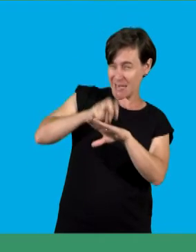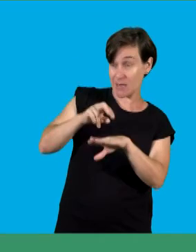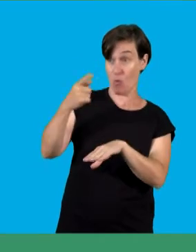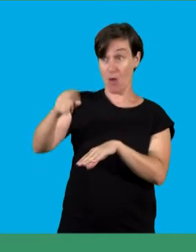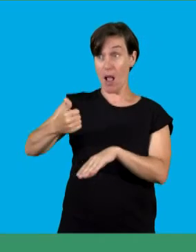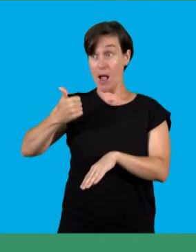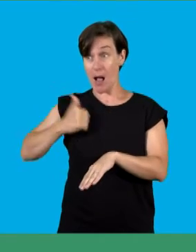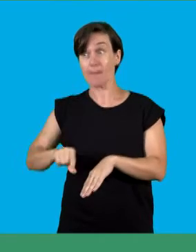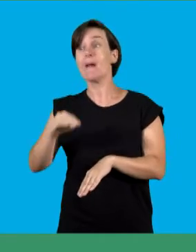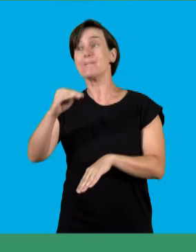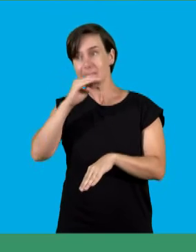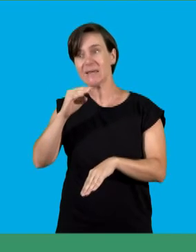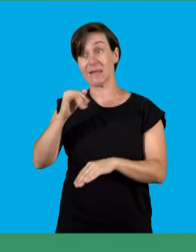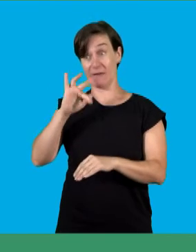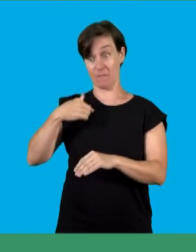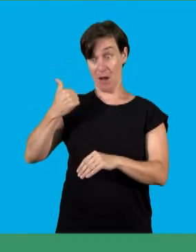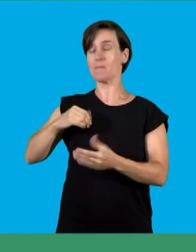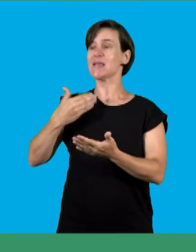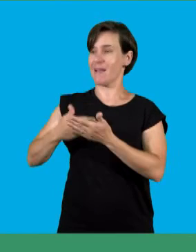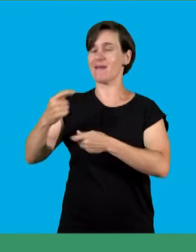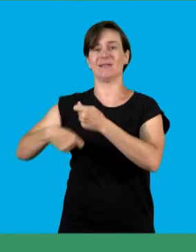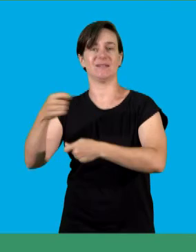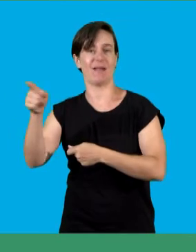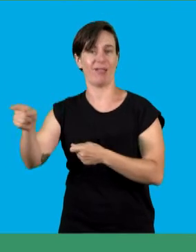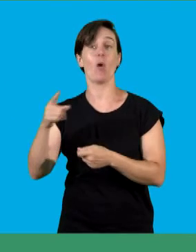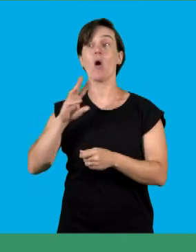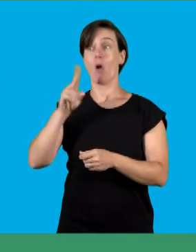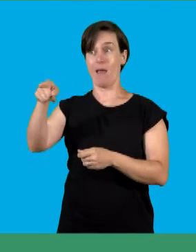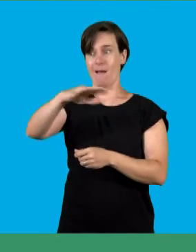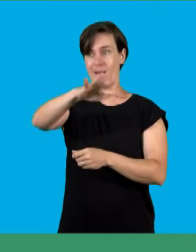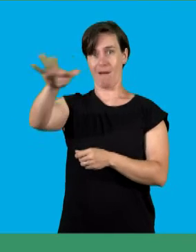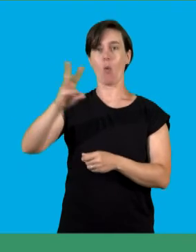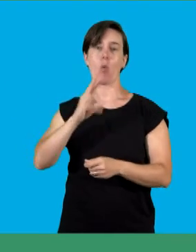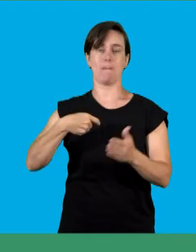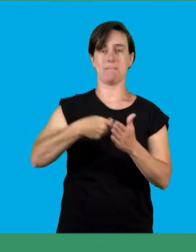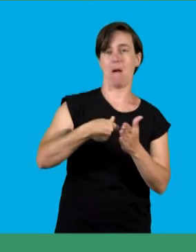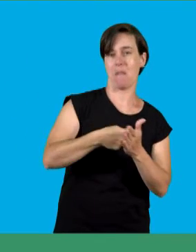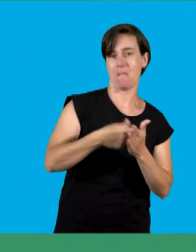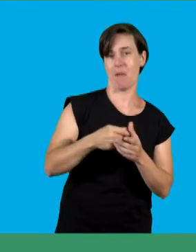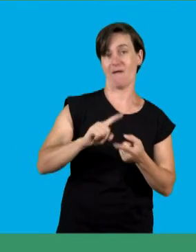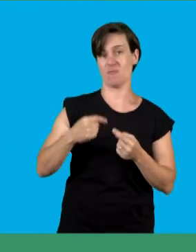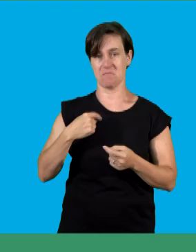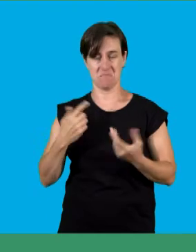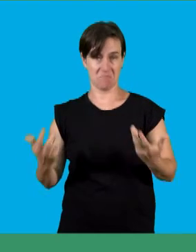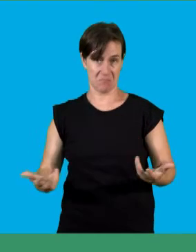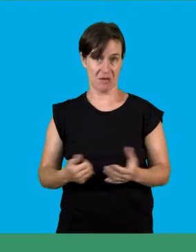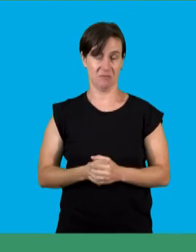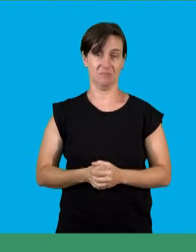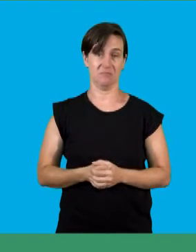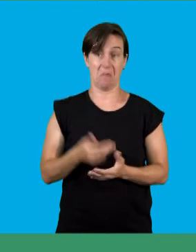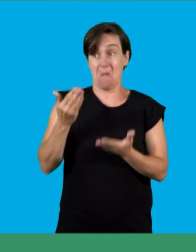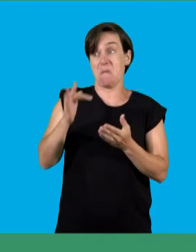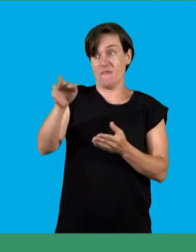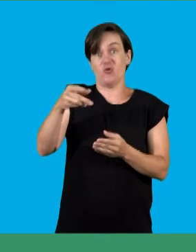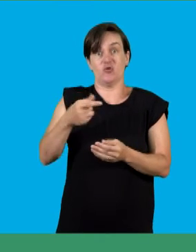a possible market. Needs and desires form a guarantee for a possible